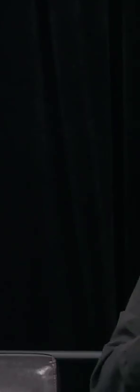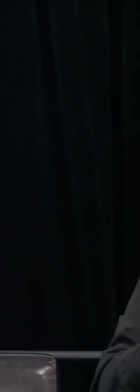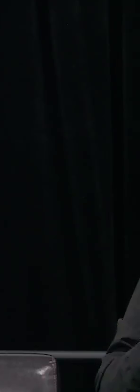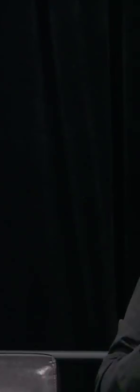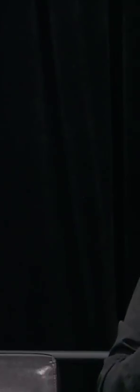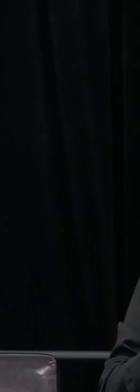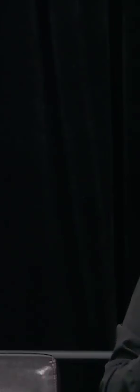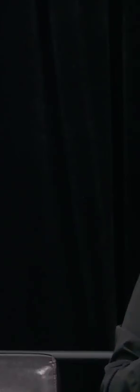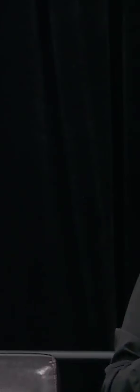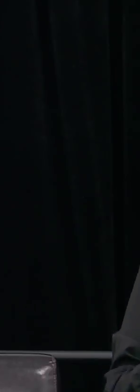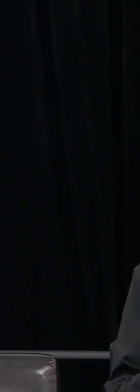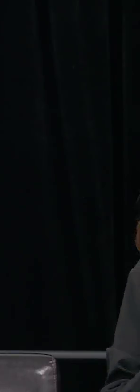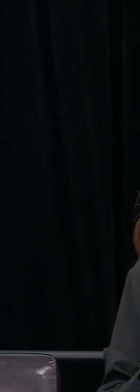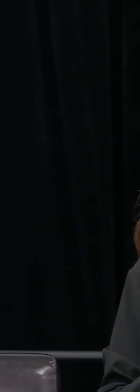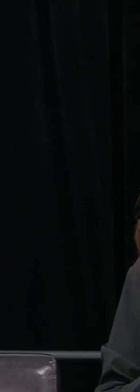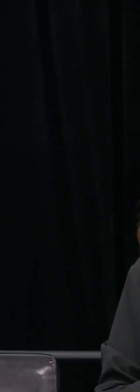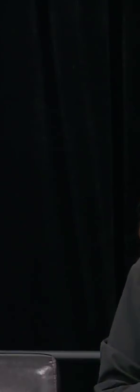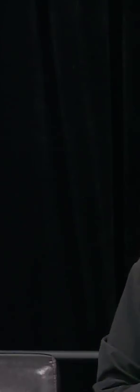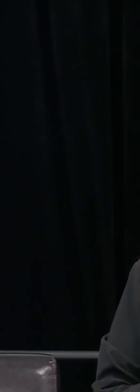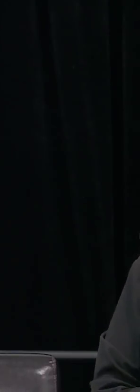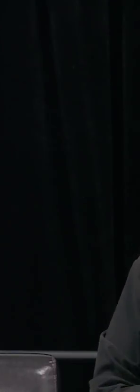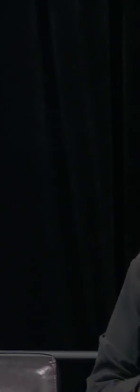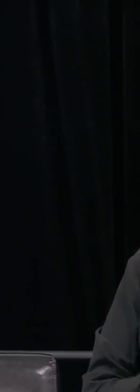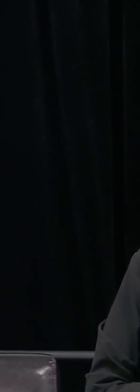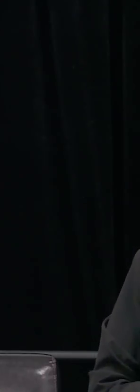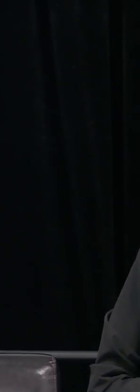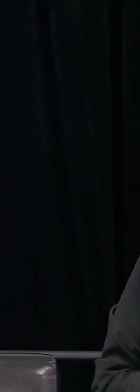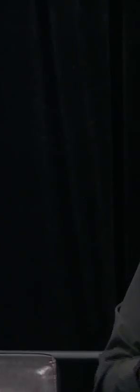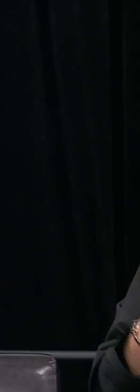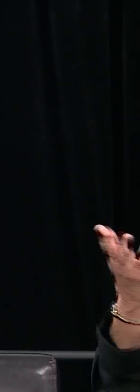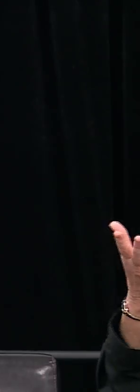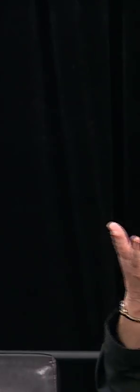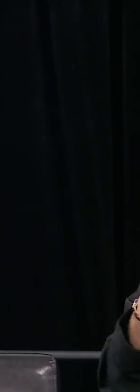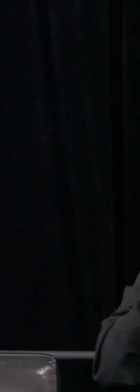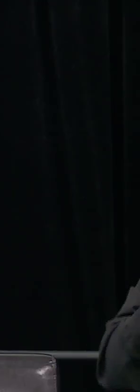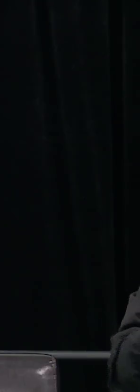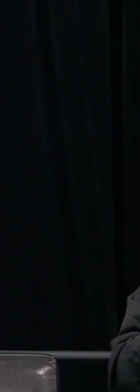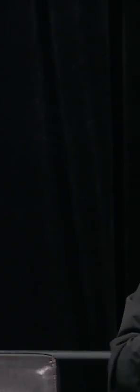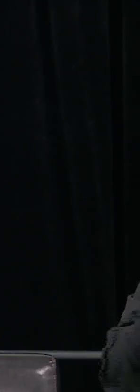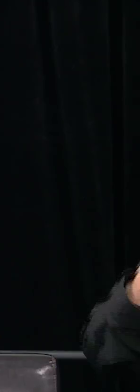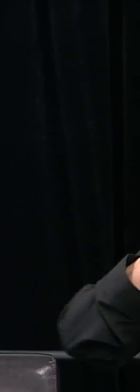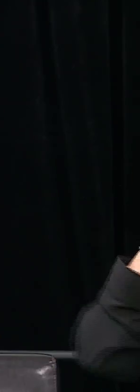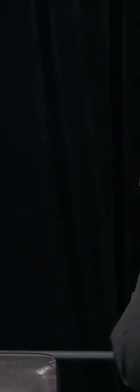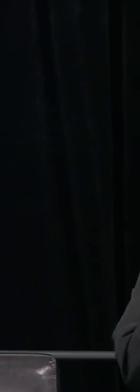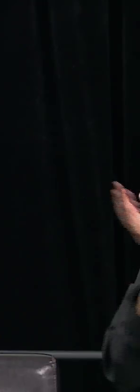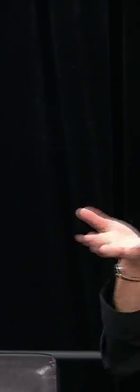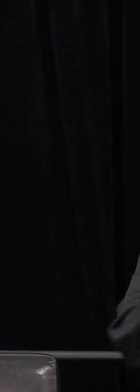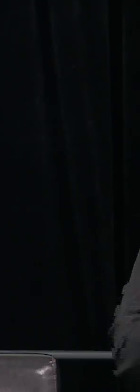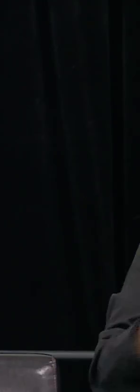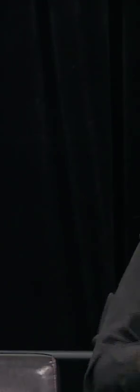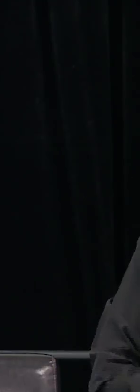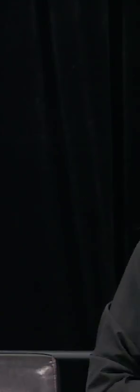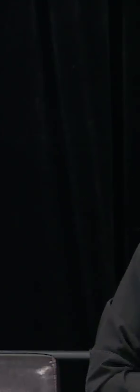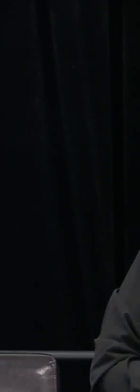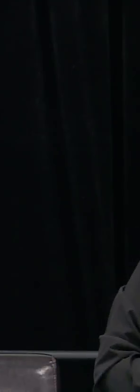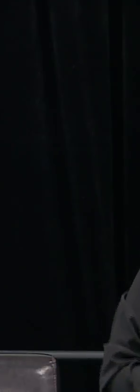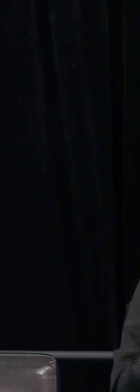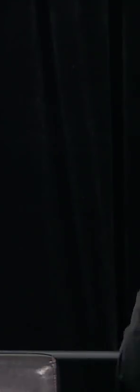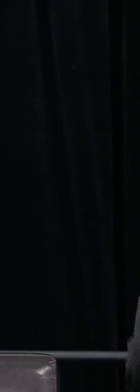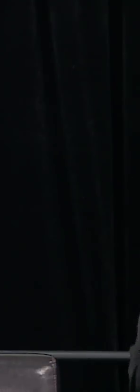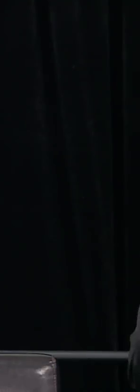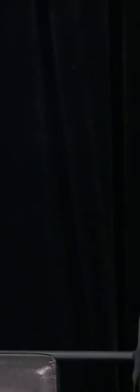You know, the main problem is this idea of group conversation. When you're in one-on-one and the other person is aware of your